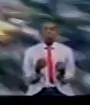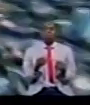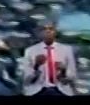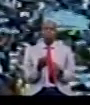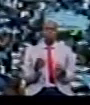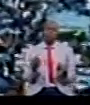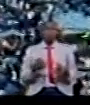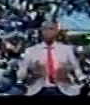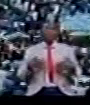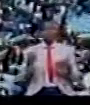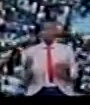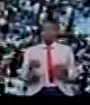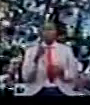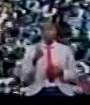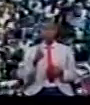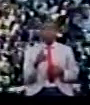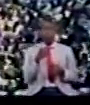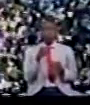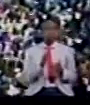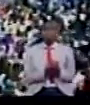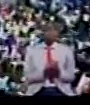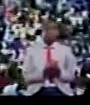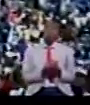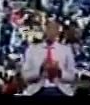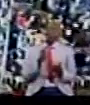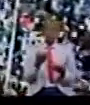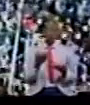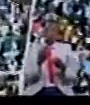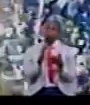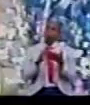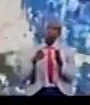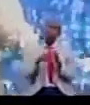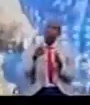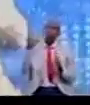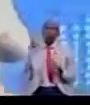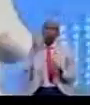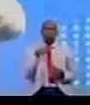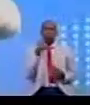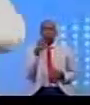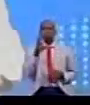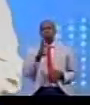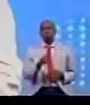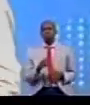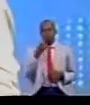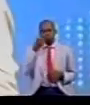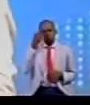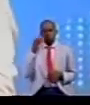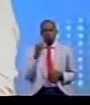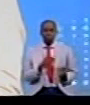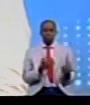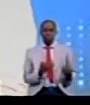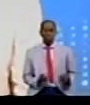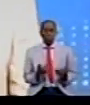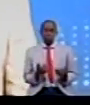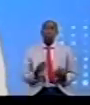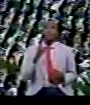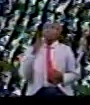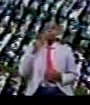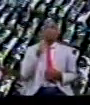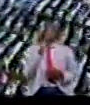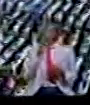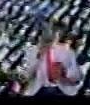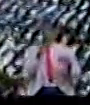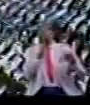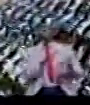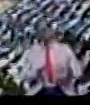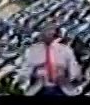his voice. Come and look at how he's pronouncing. Come and look at how he's the Holy